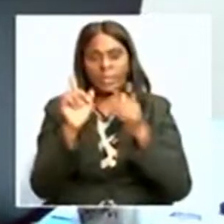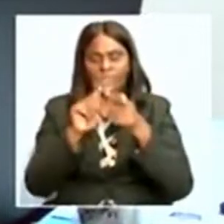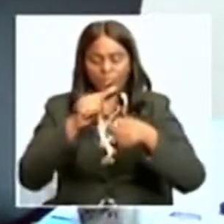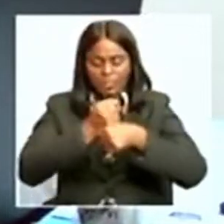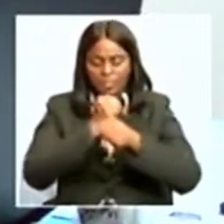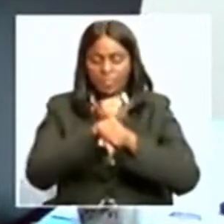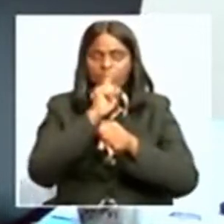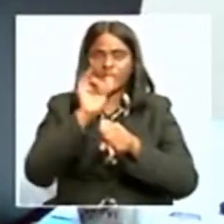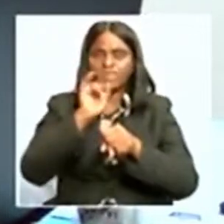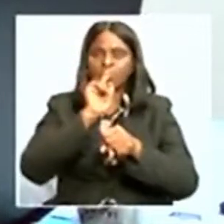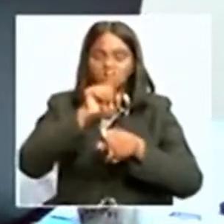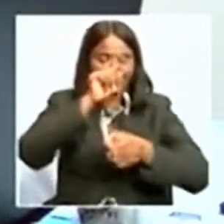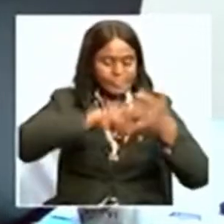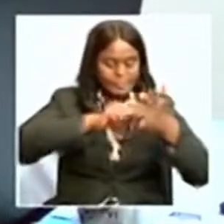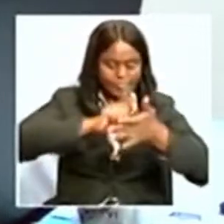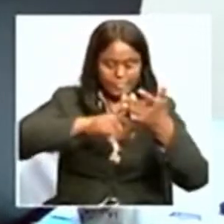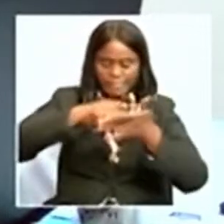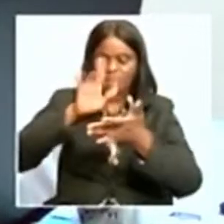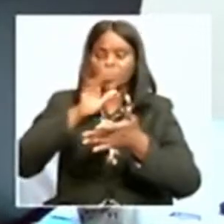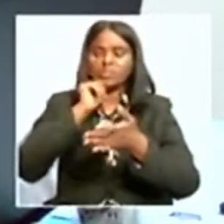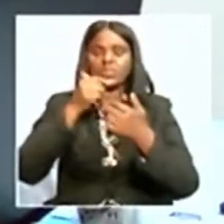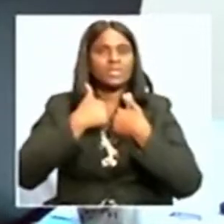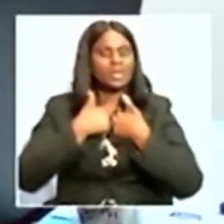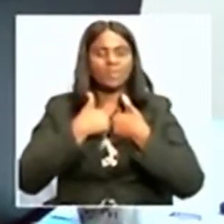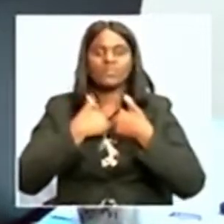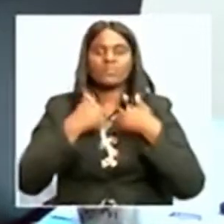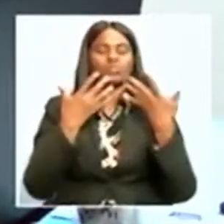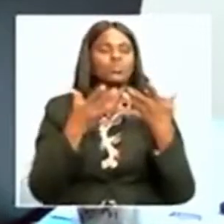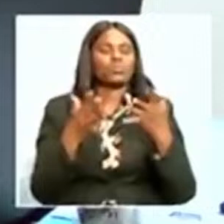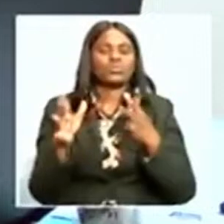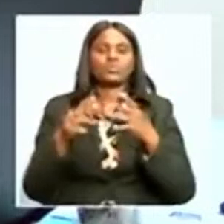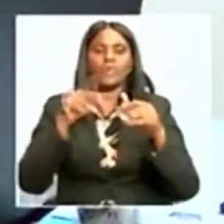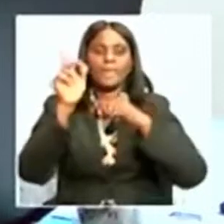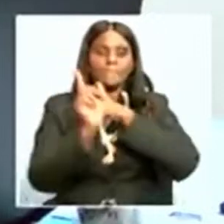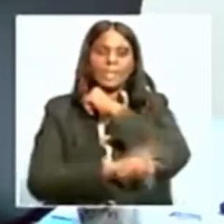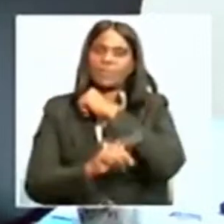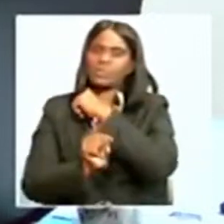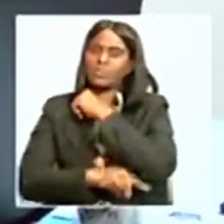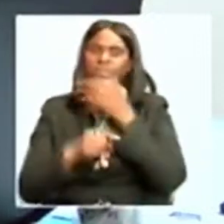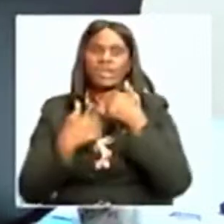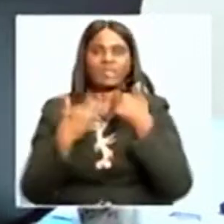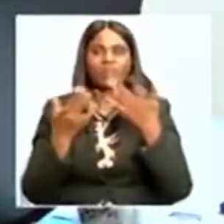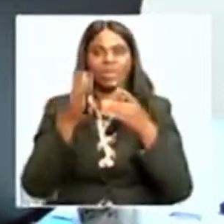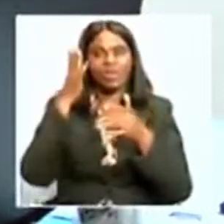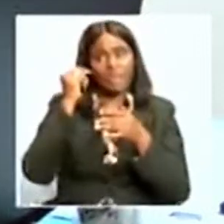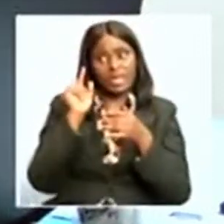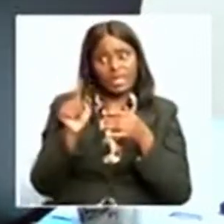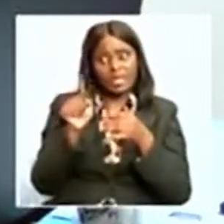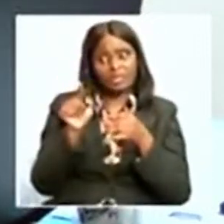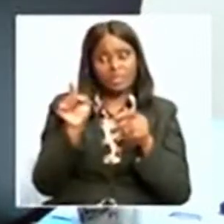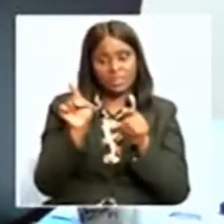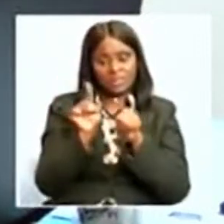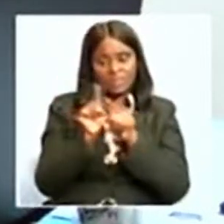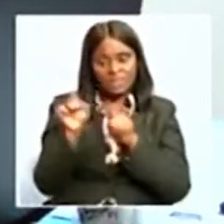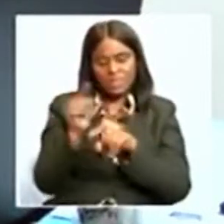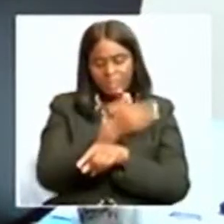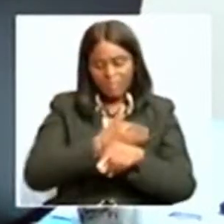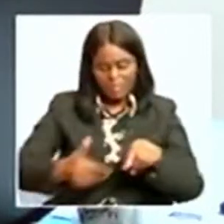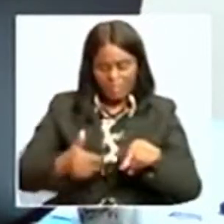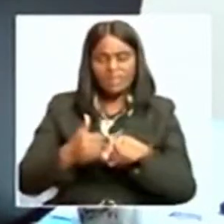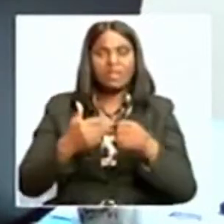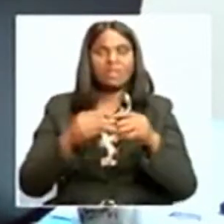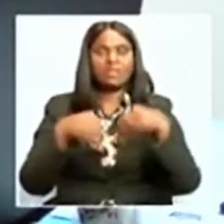that the taxpayer does not incur unnecessary penalties. So I think that's why this is a very strict